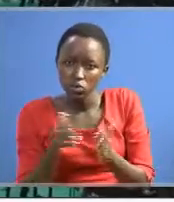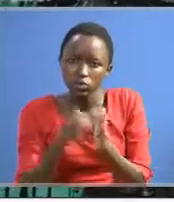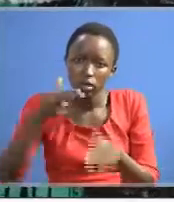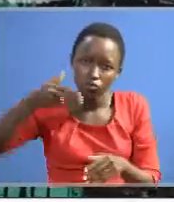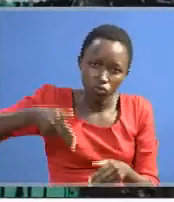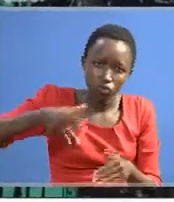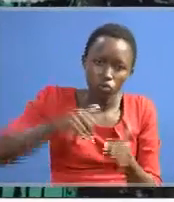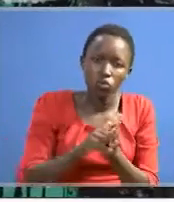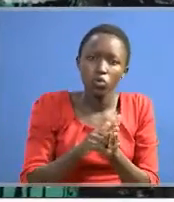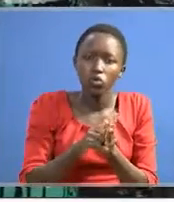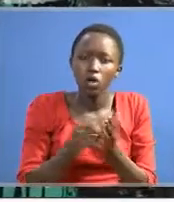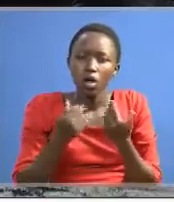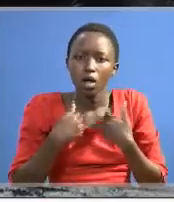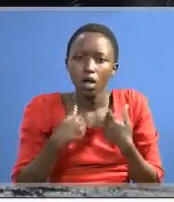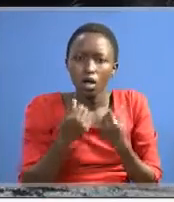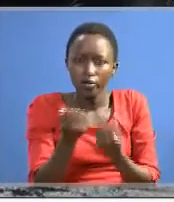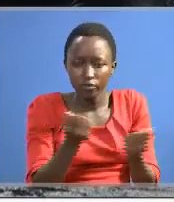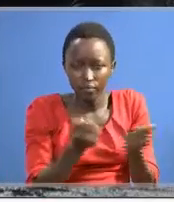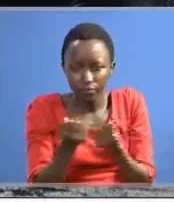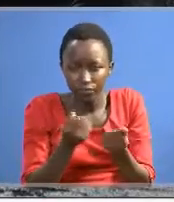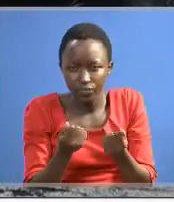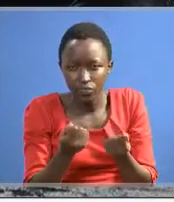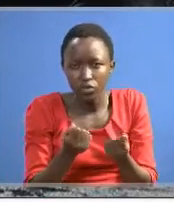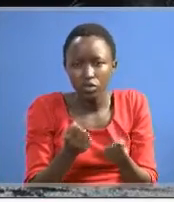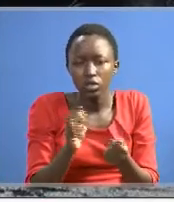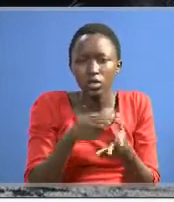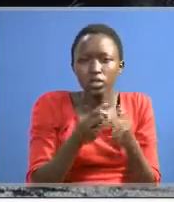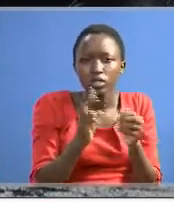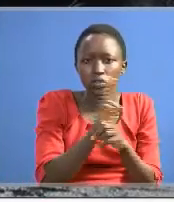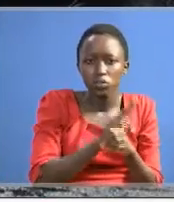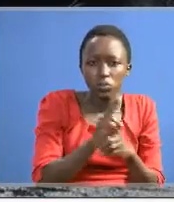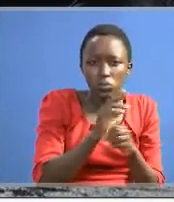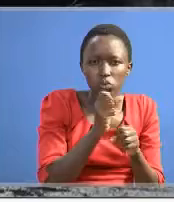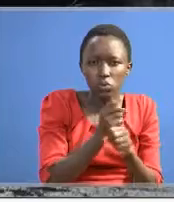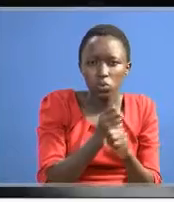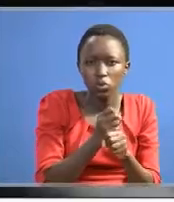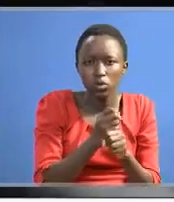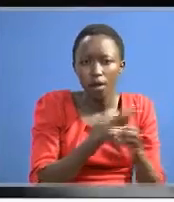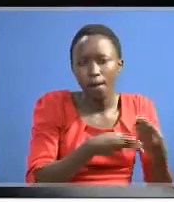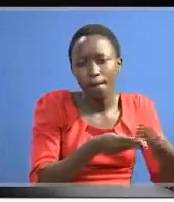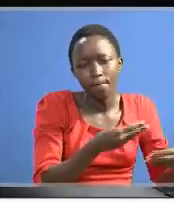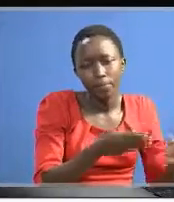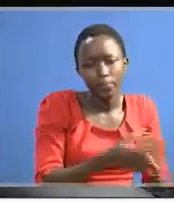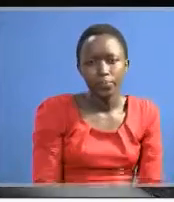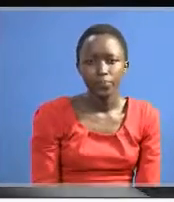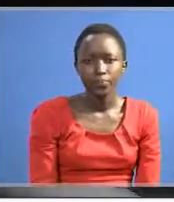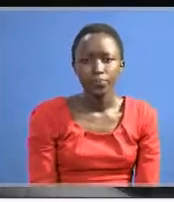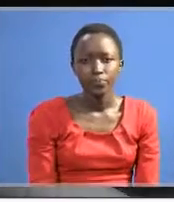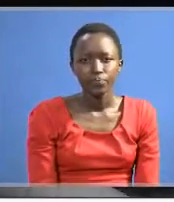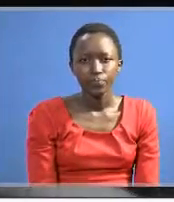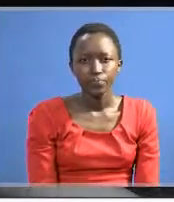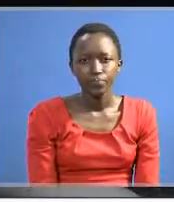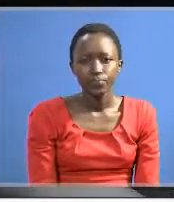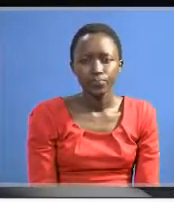petrol, five vehicles, and other equipment used in conducting the business in the operation.